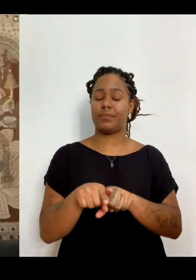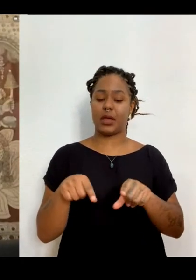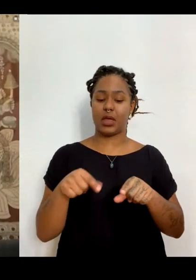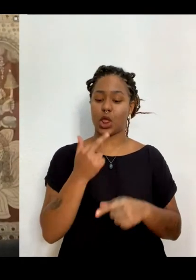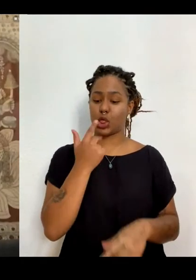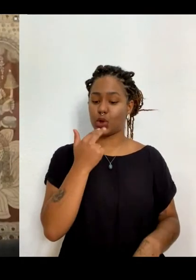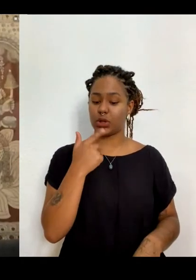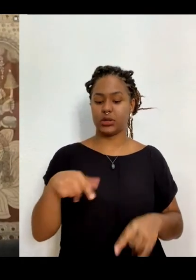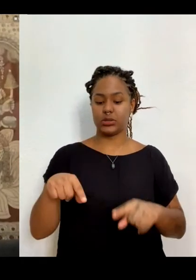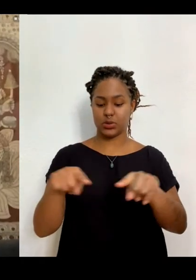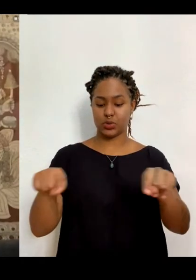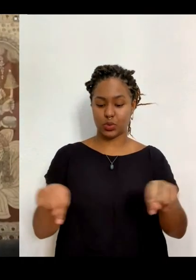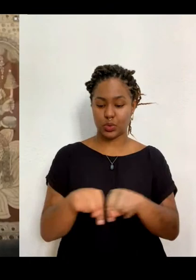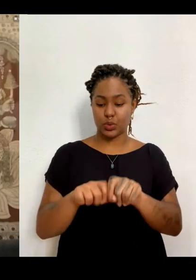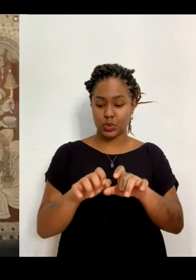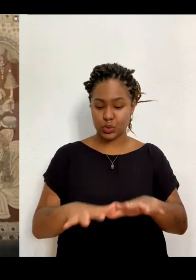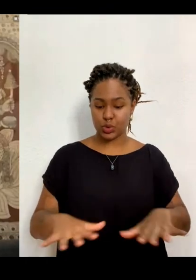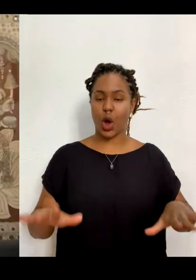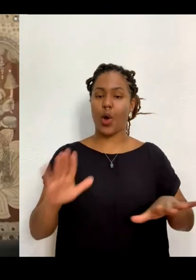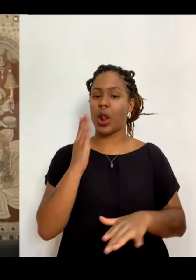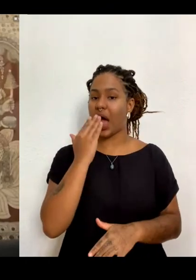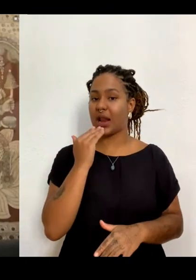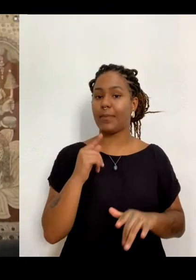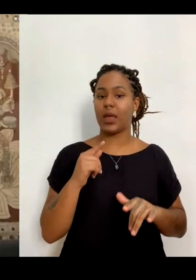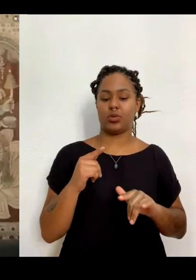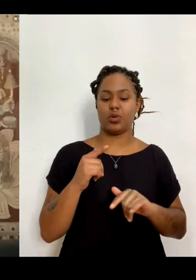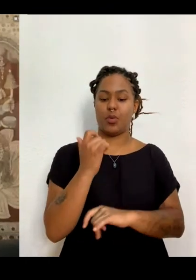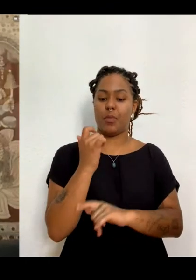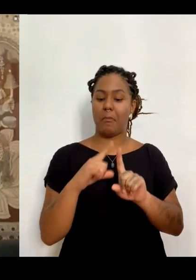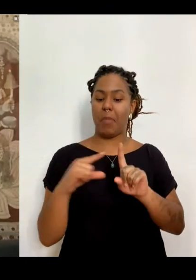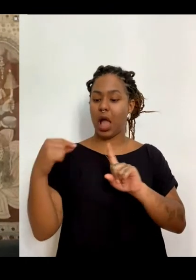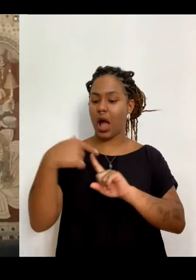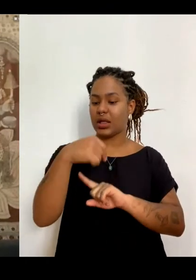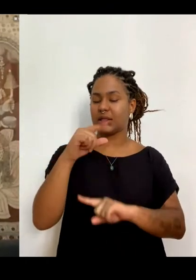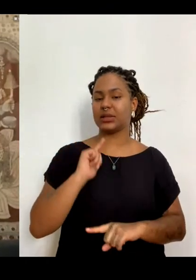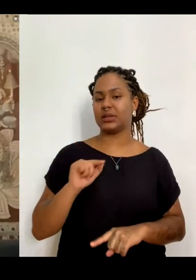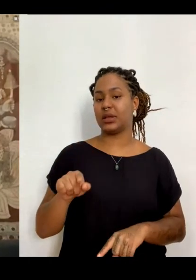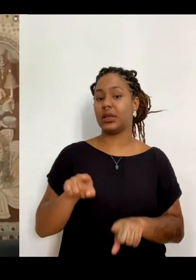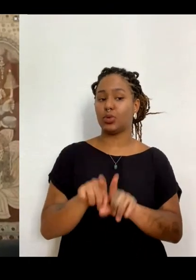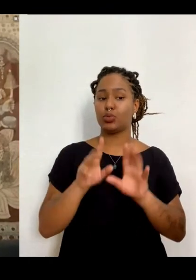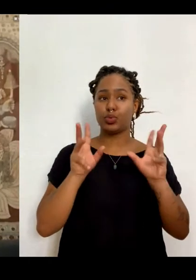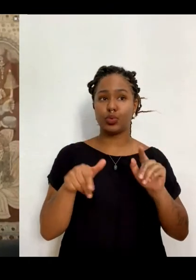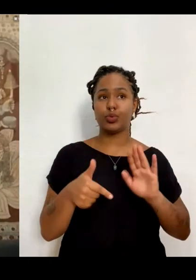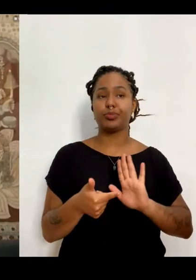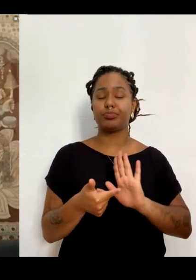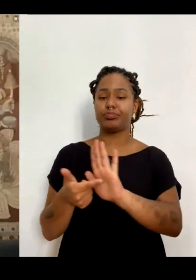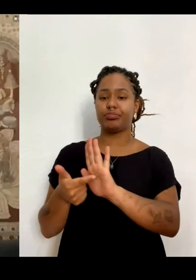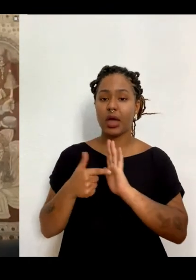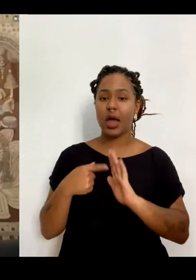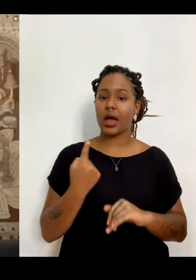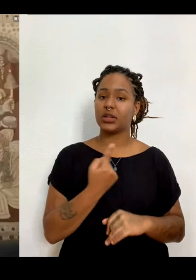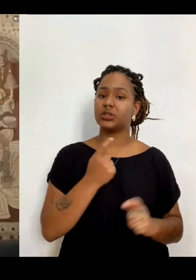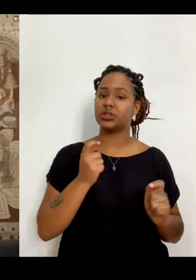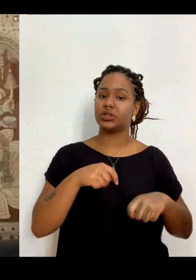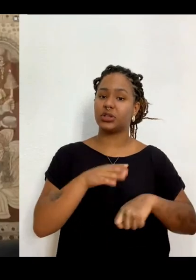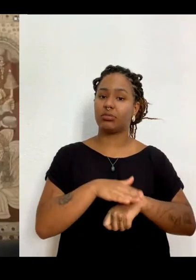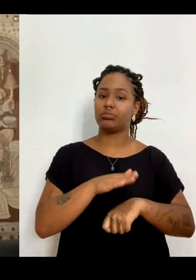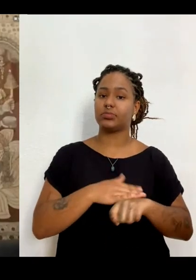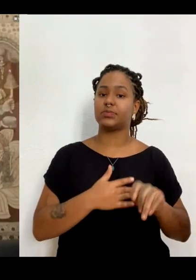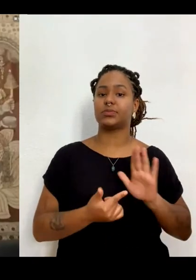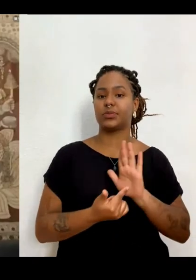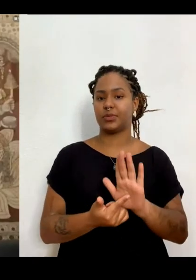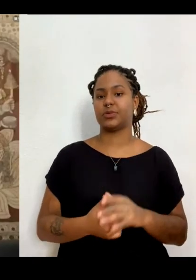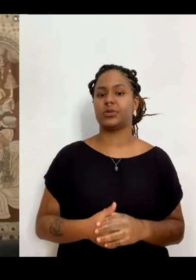and on every indicator and we do that work we do nutrition per acre much more nutrition with Native seeds